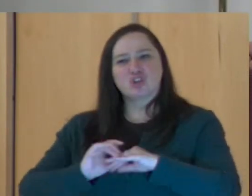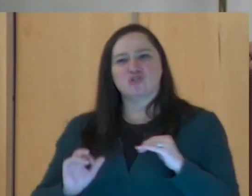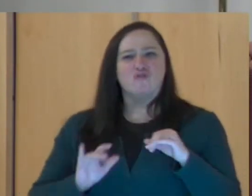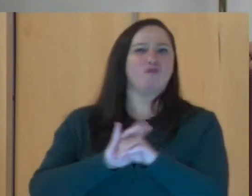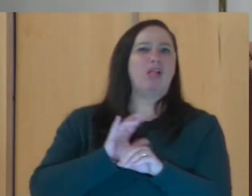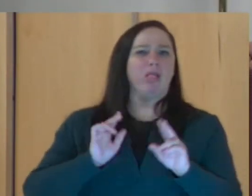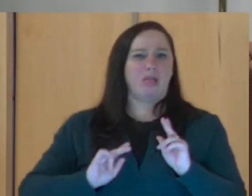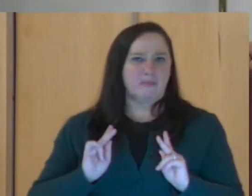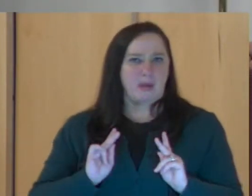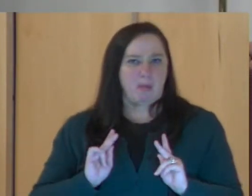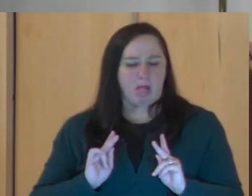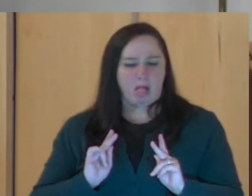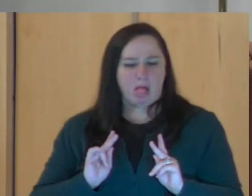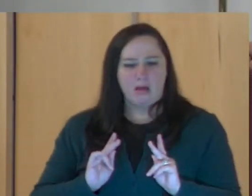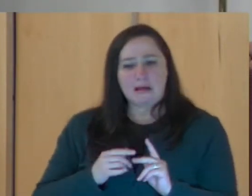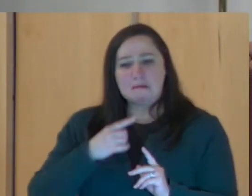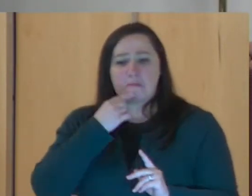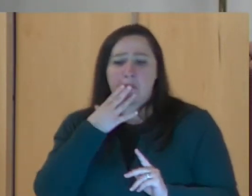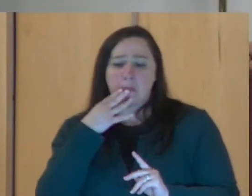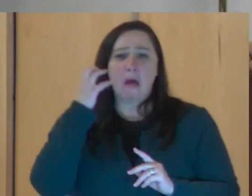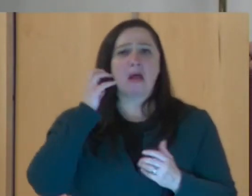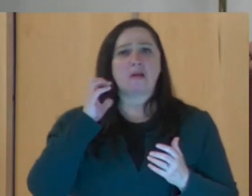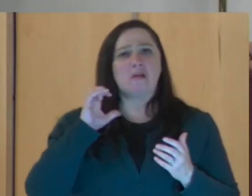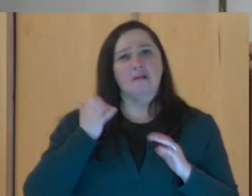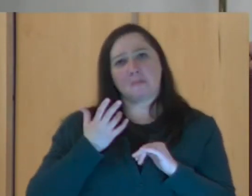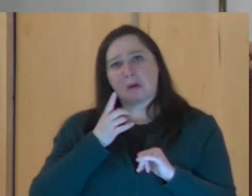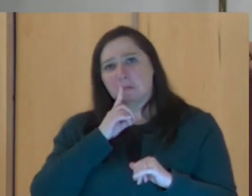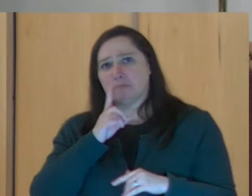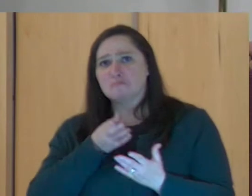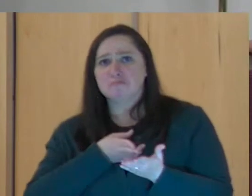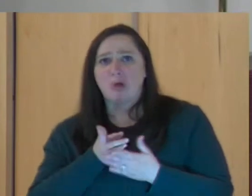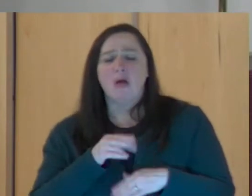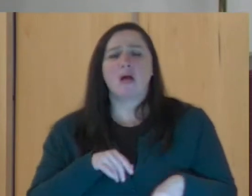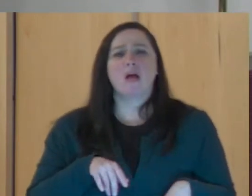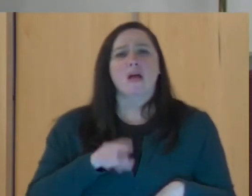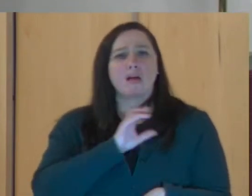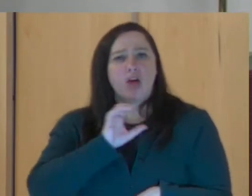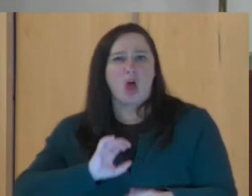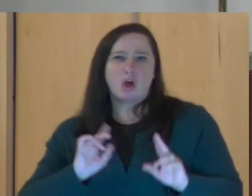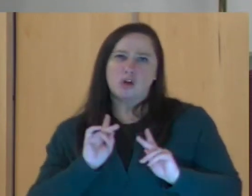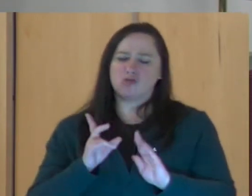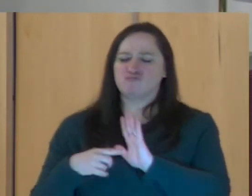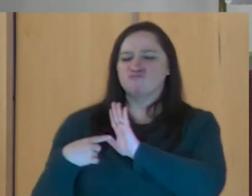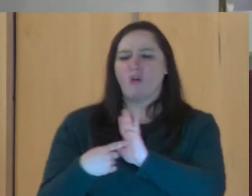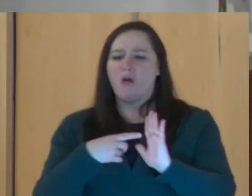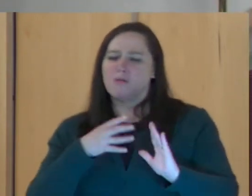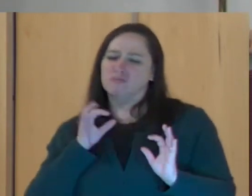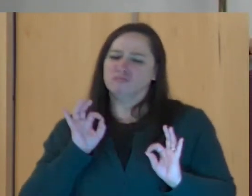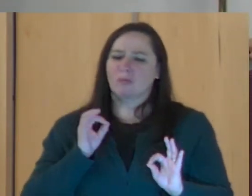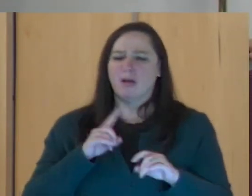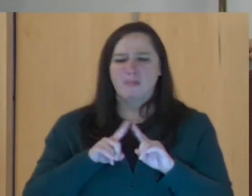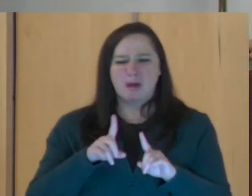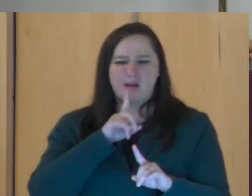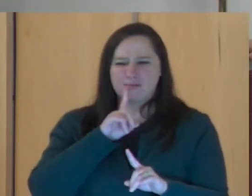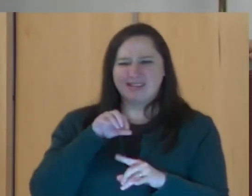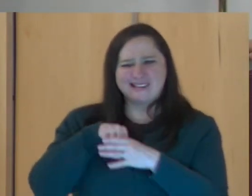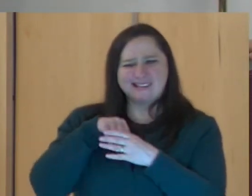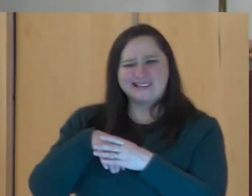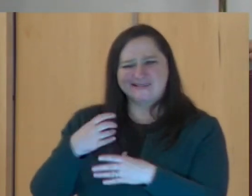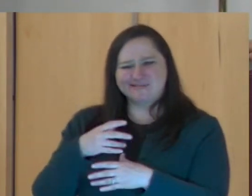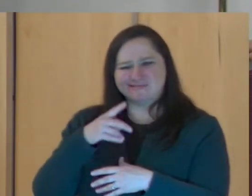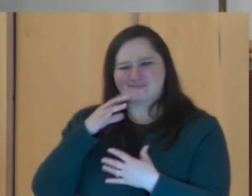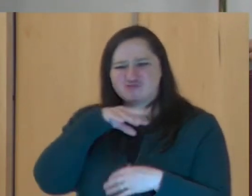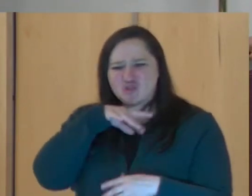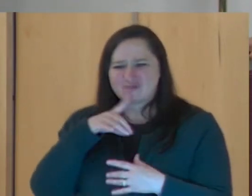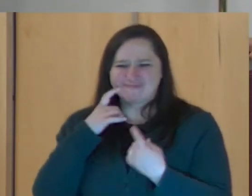people who claim to be a lot better than they really are. Christians are people who put on a good show, but they're just as dirty and sinful as everybody